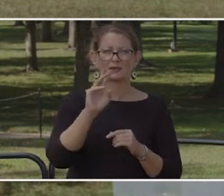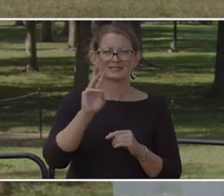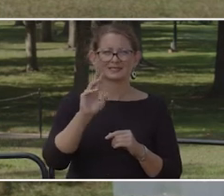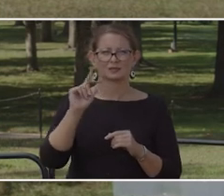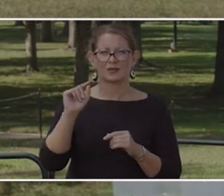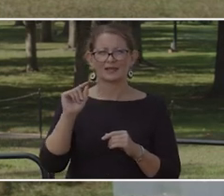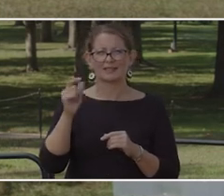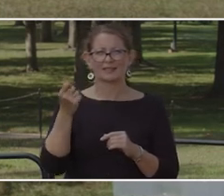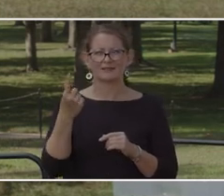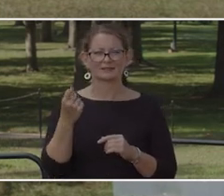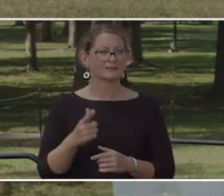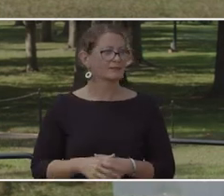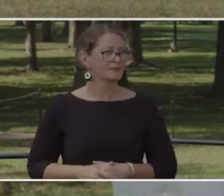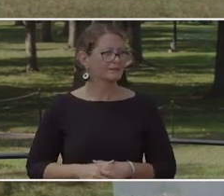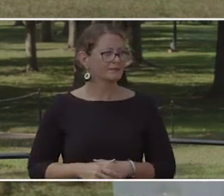January 6, 2011.